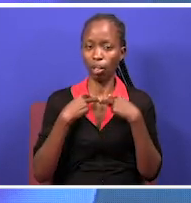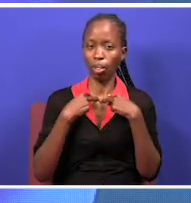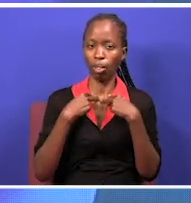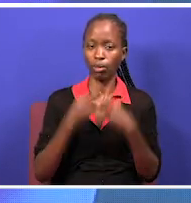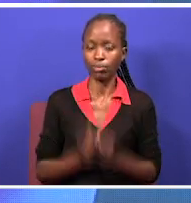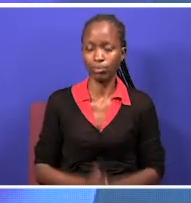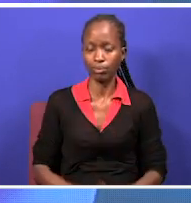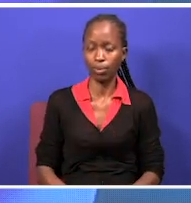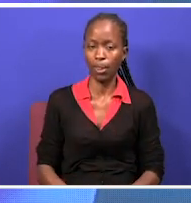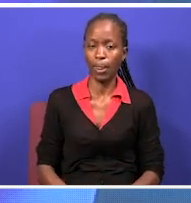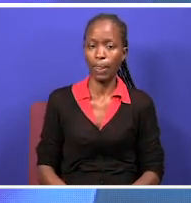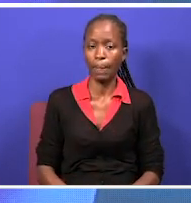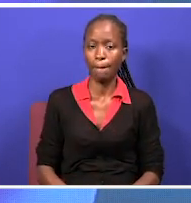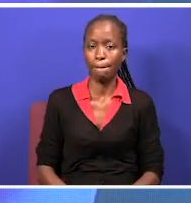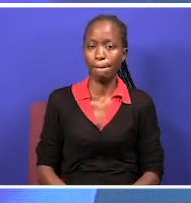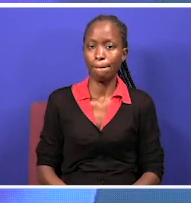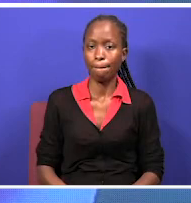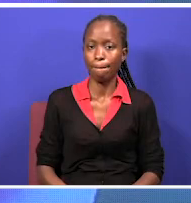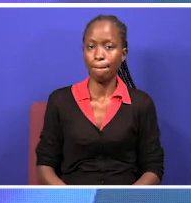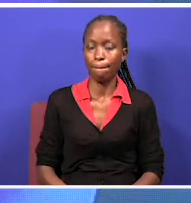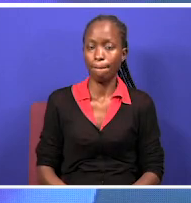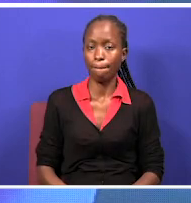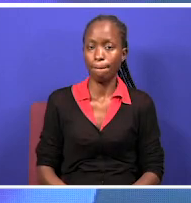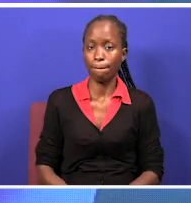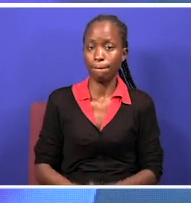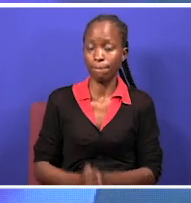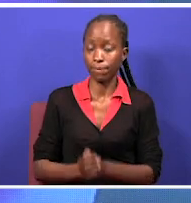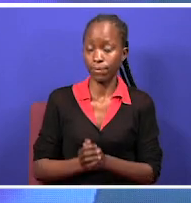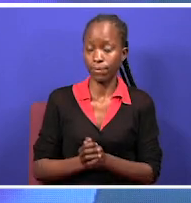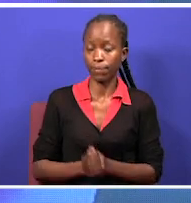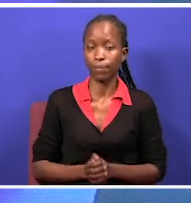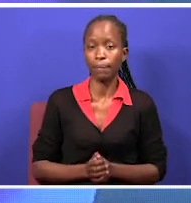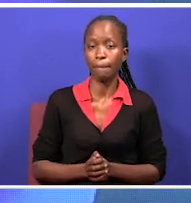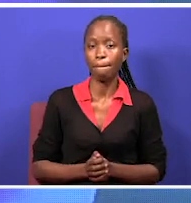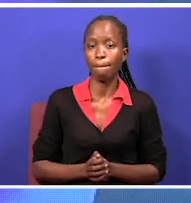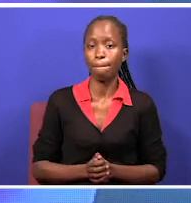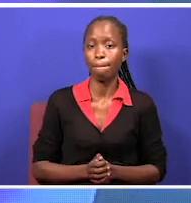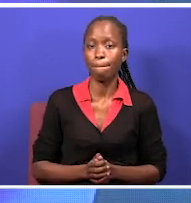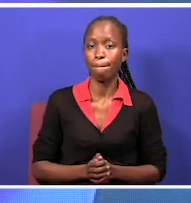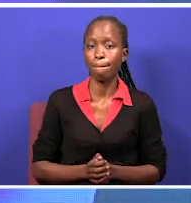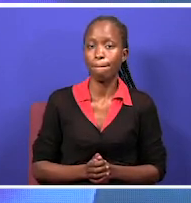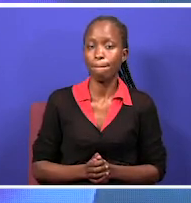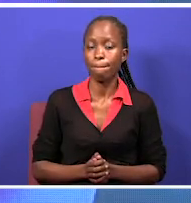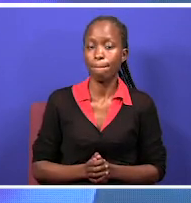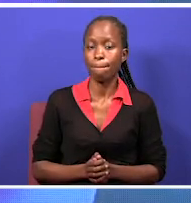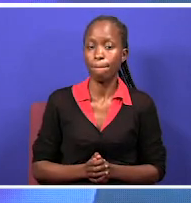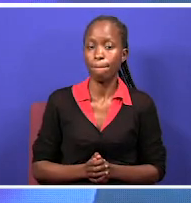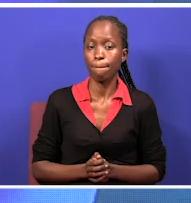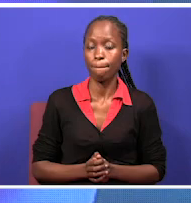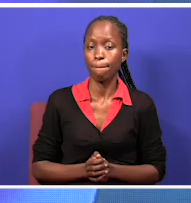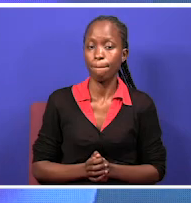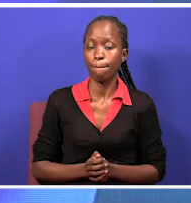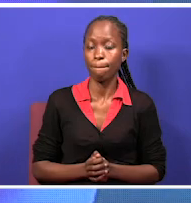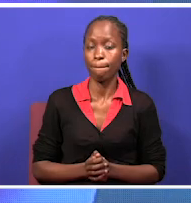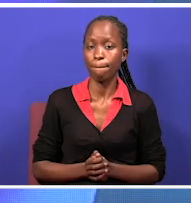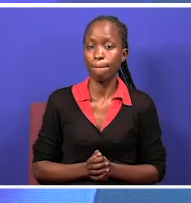place designated to meet with God. Abraham introduces altars to us.